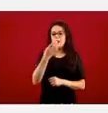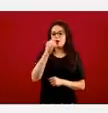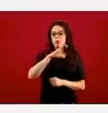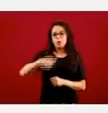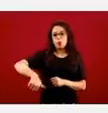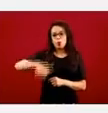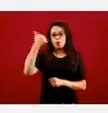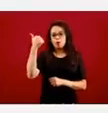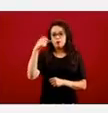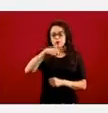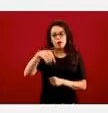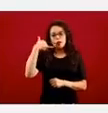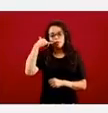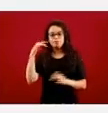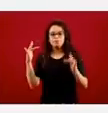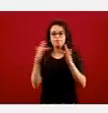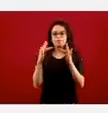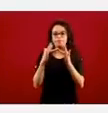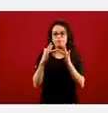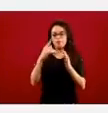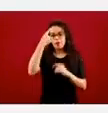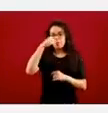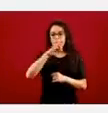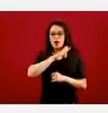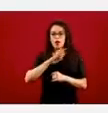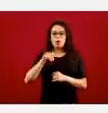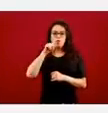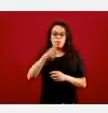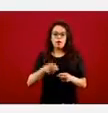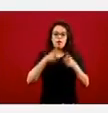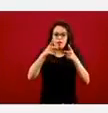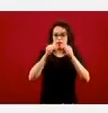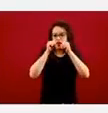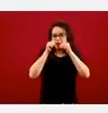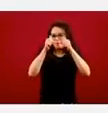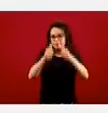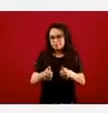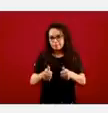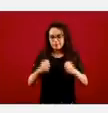low-risk population. And you can also directly dial